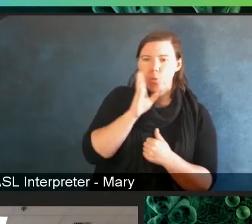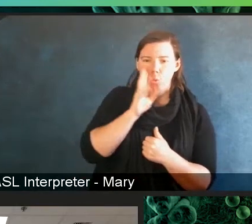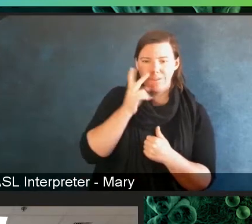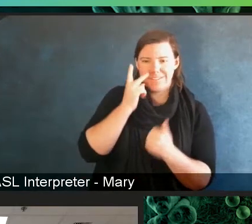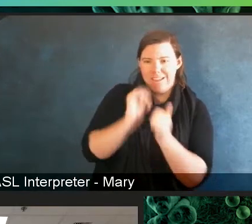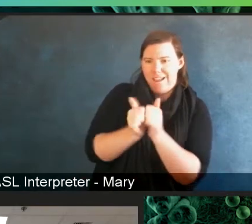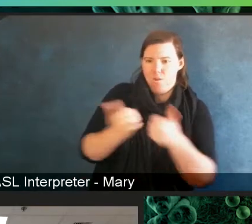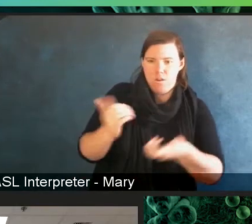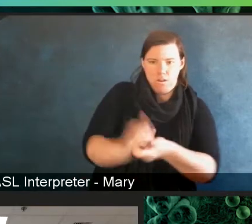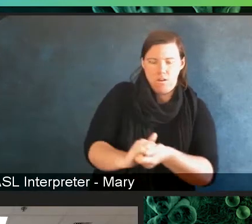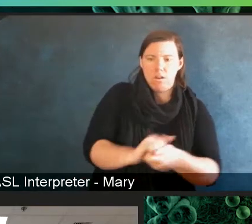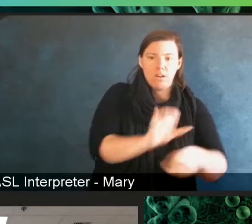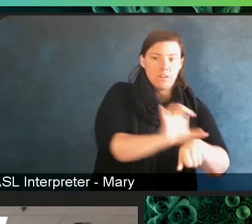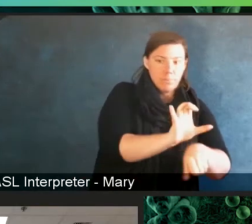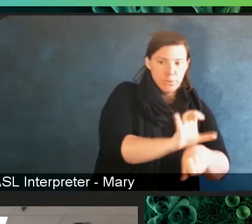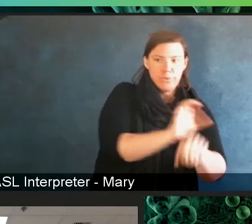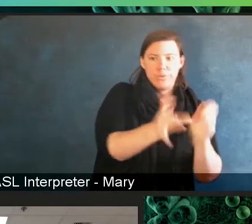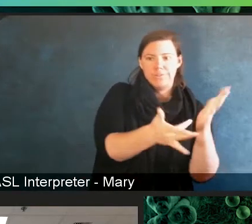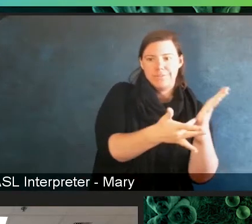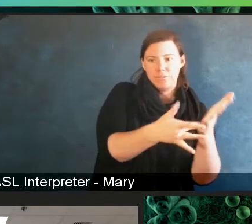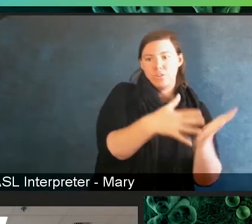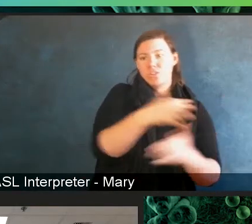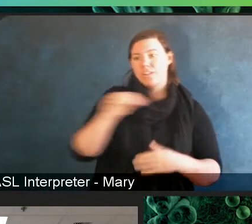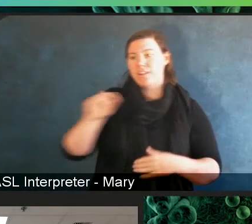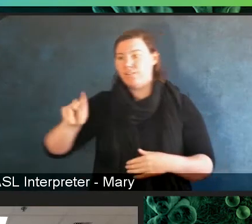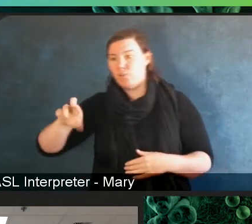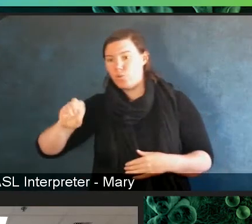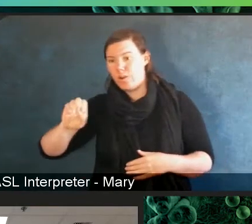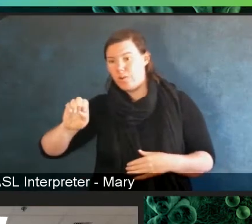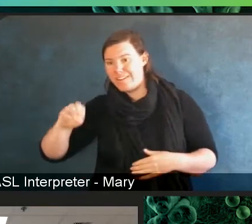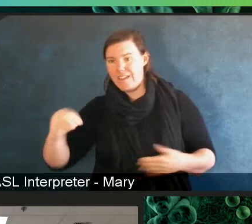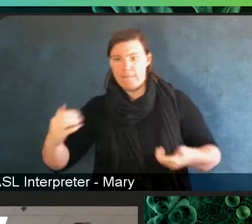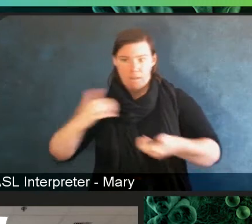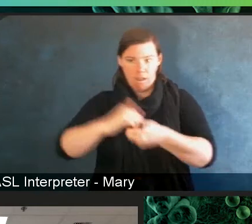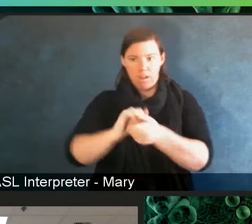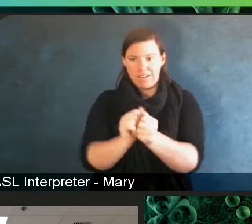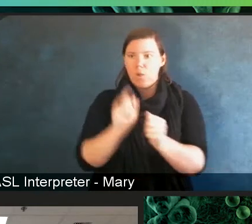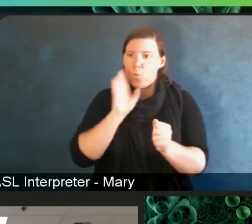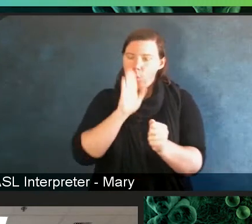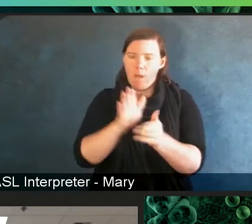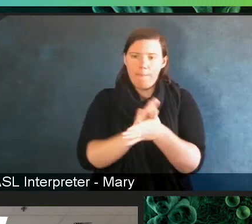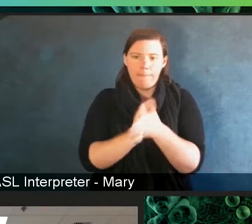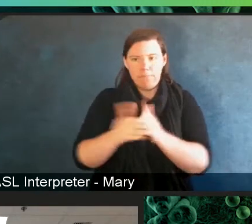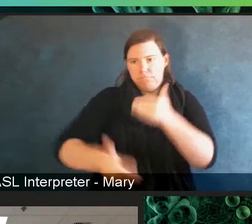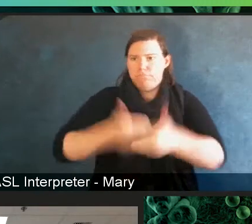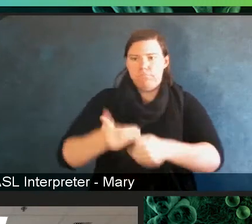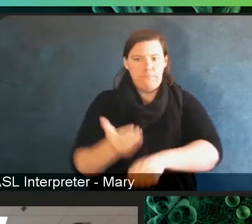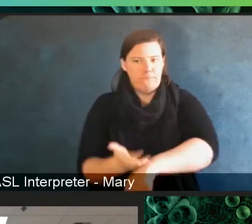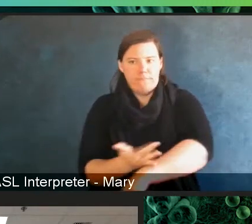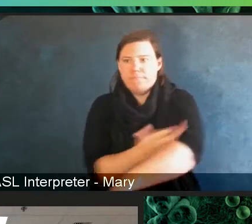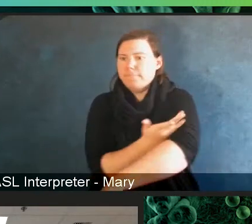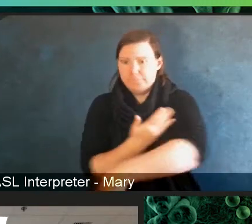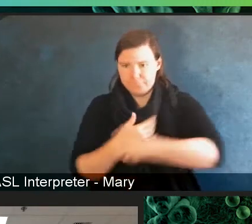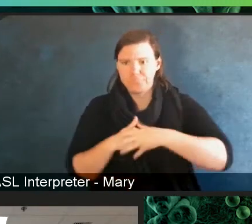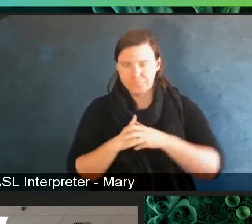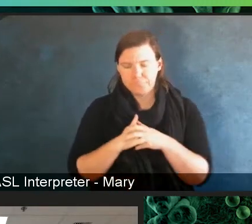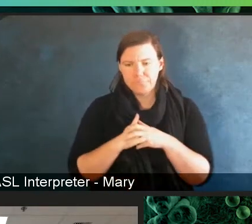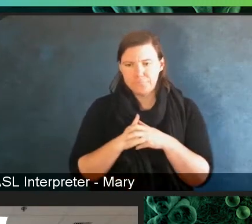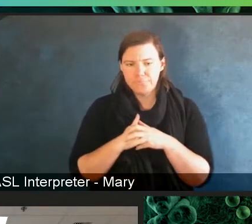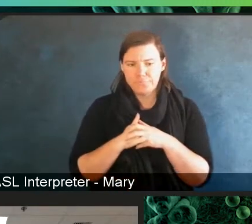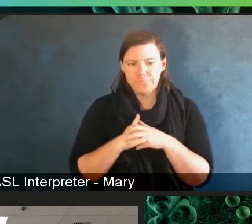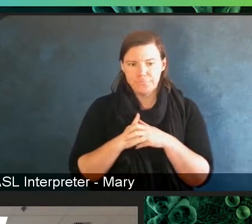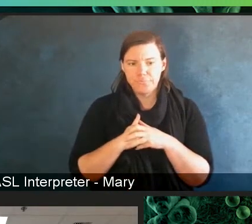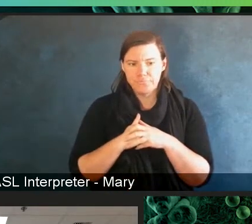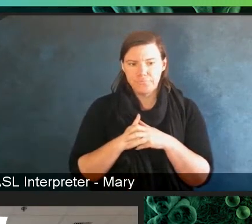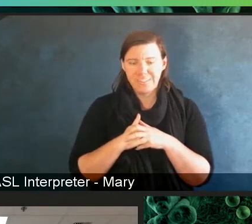understanding, I think that one of the things I've watched in cancer biology over my career is we now